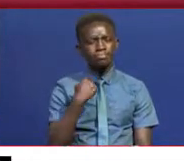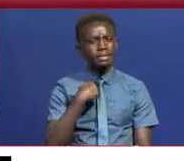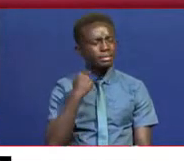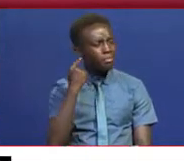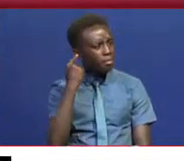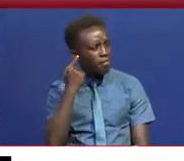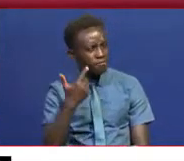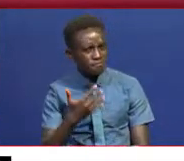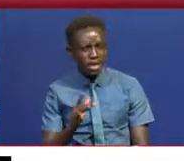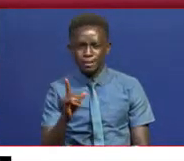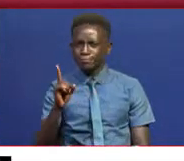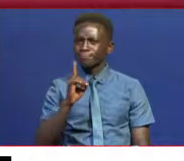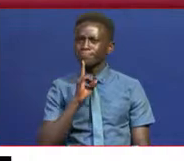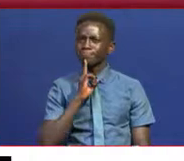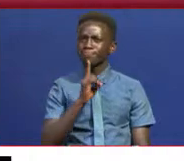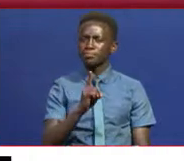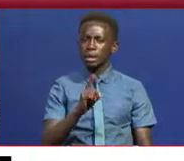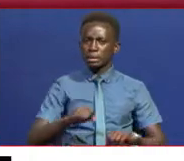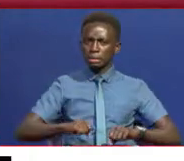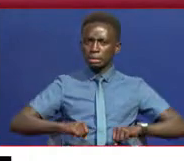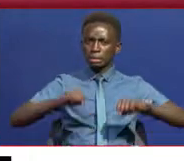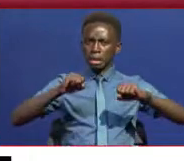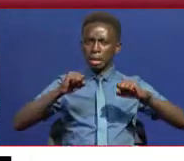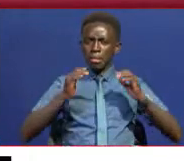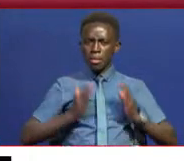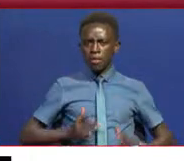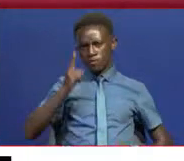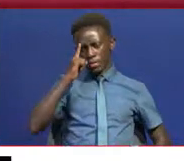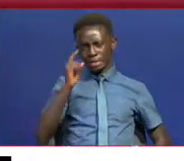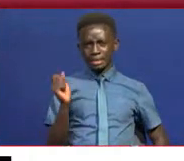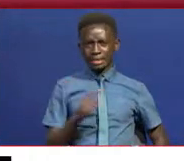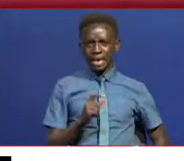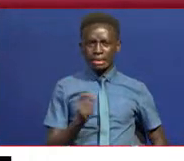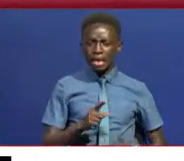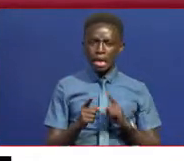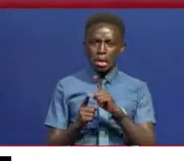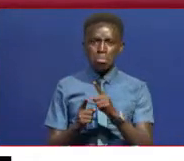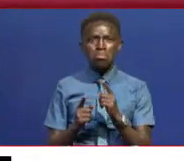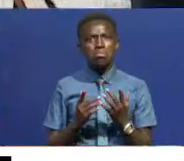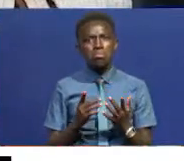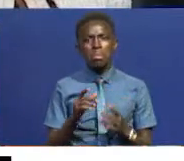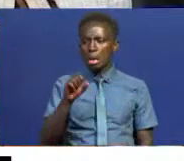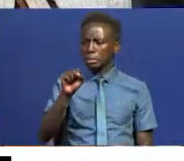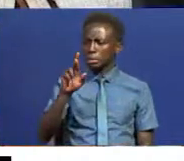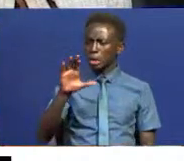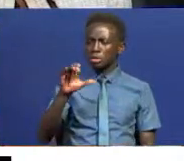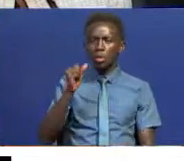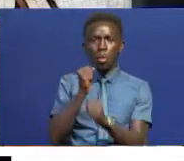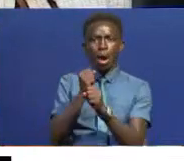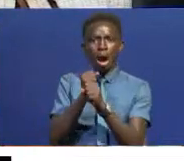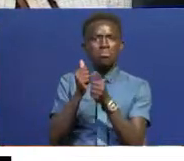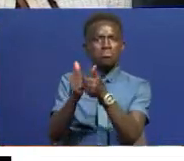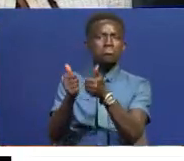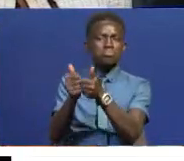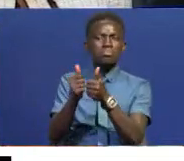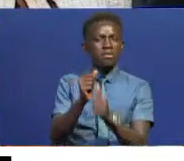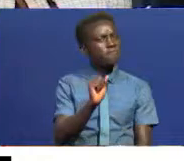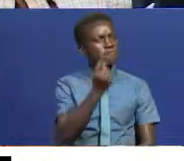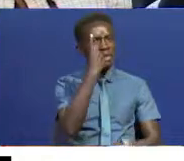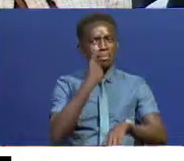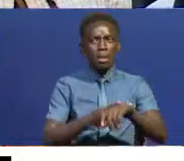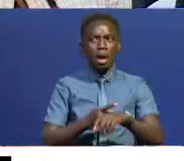that the chairperson of the Salaries and Remuneration Commission is doing a good job. Everybody else has a problem with her.